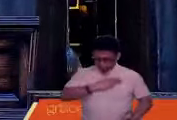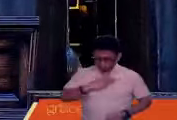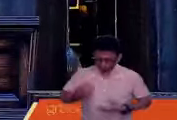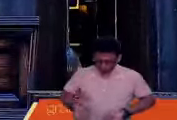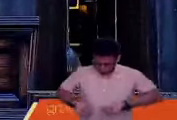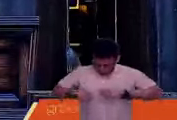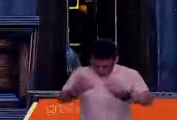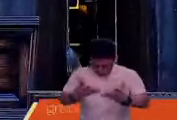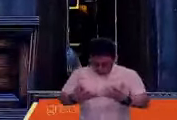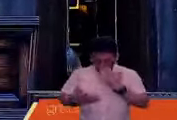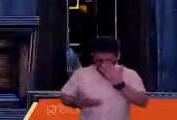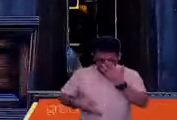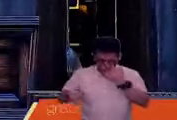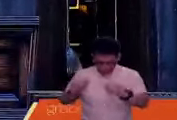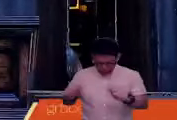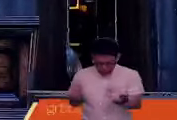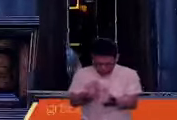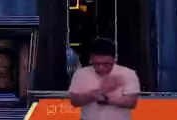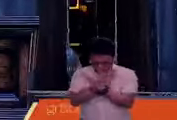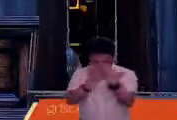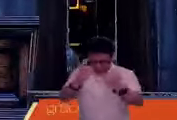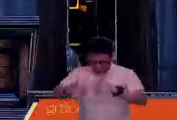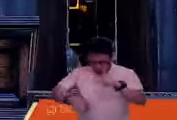Mga, stay with your people.